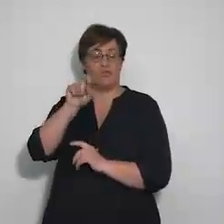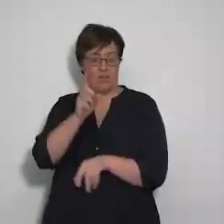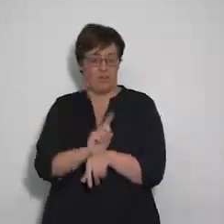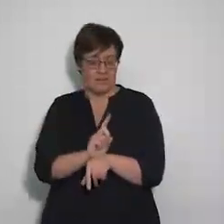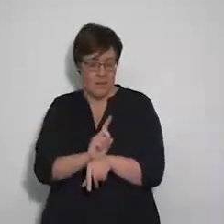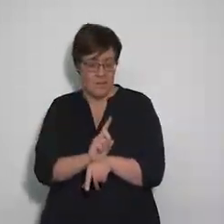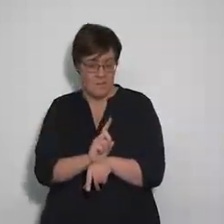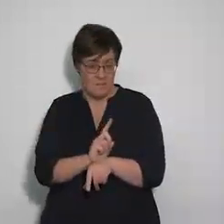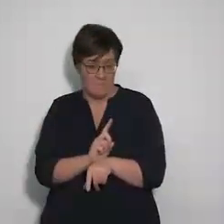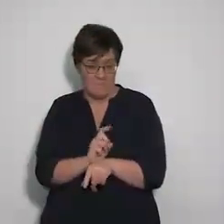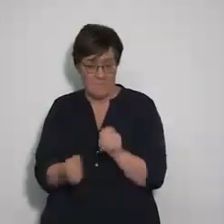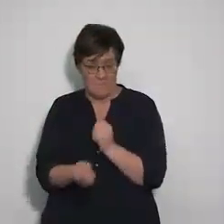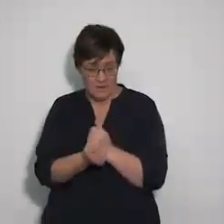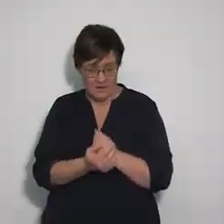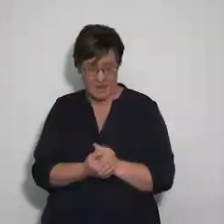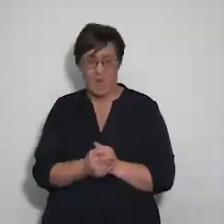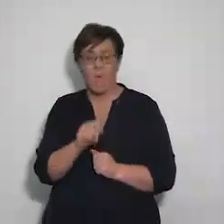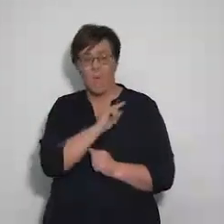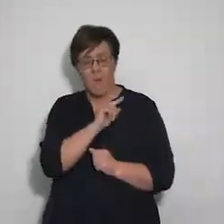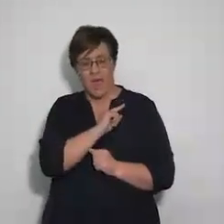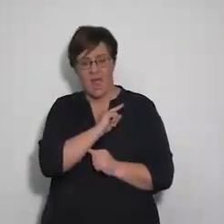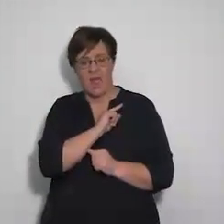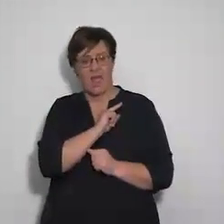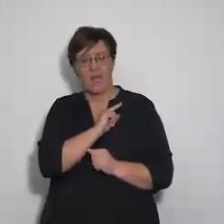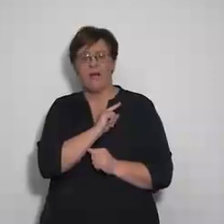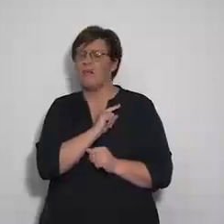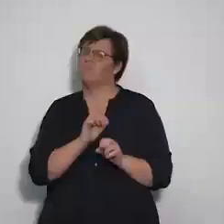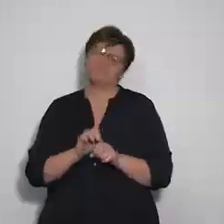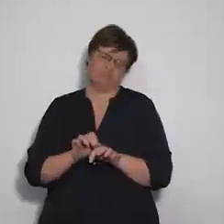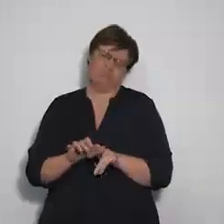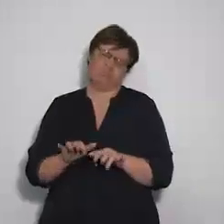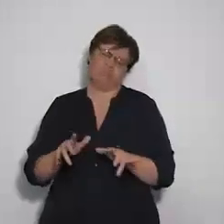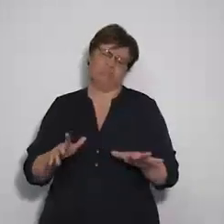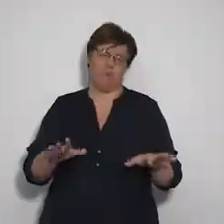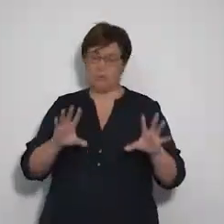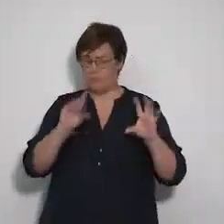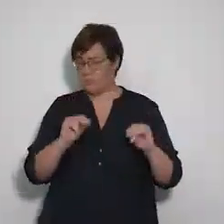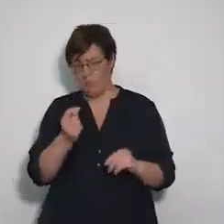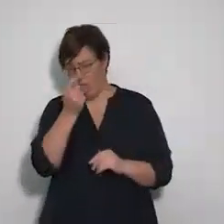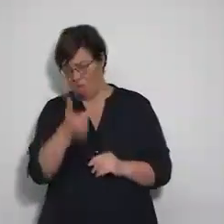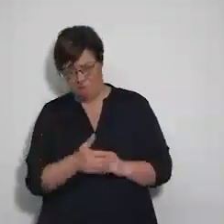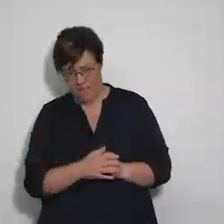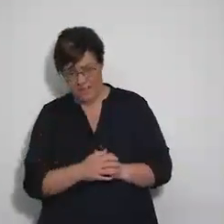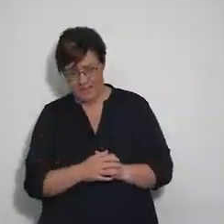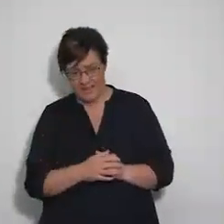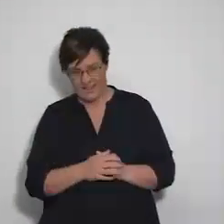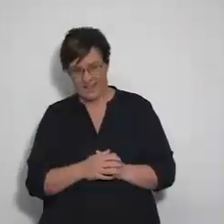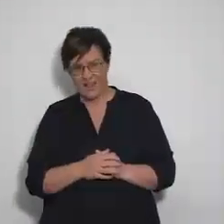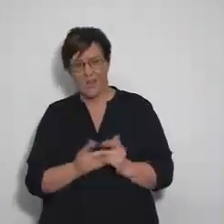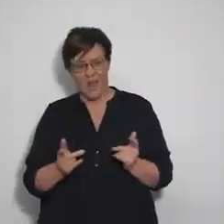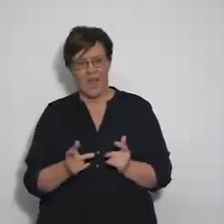exponential period of growth where there's little to stop our growth of the